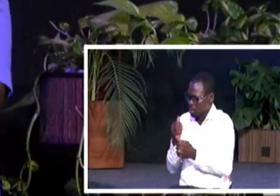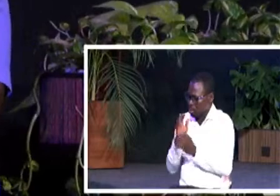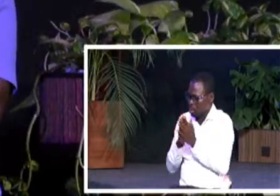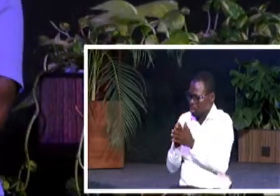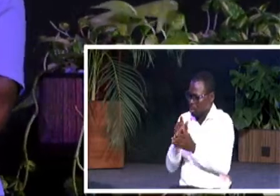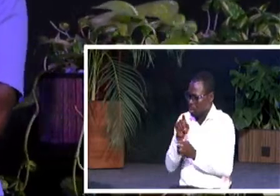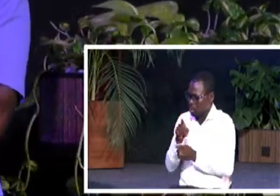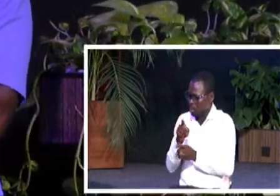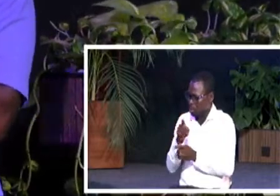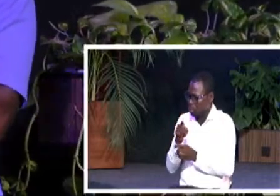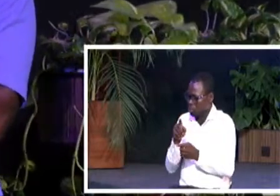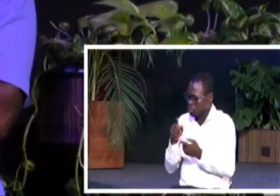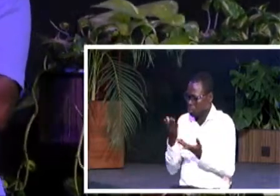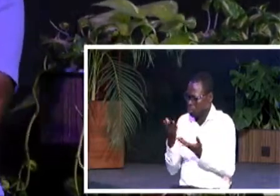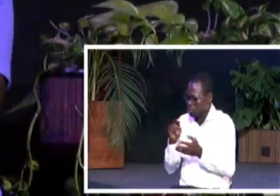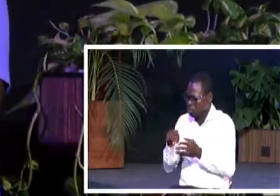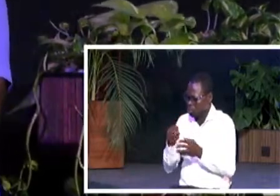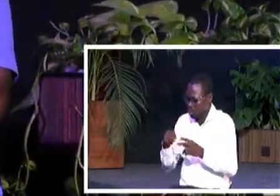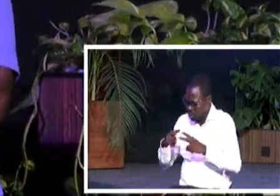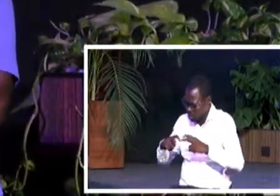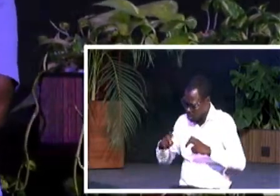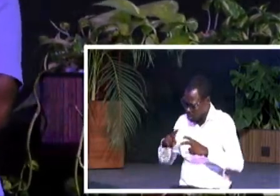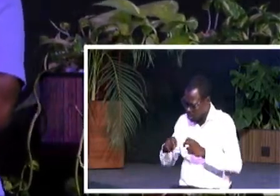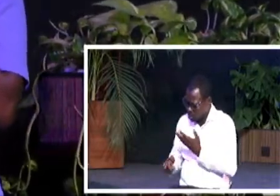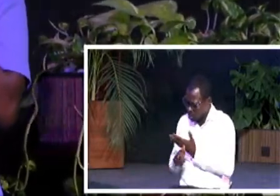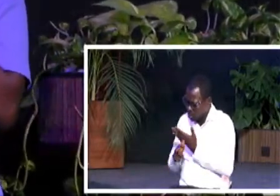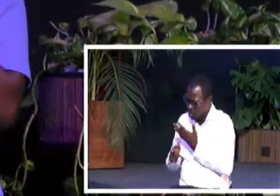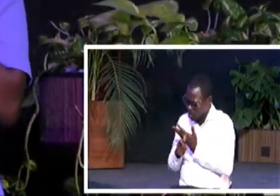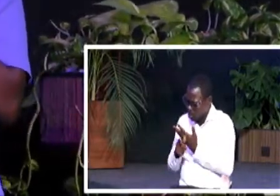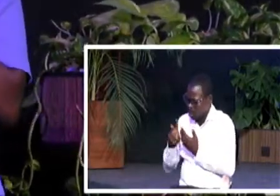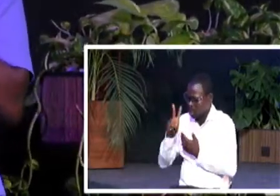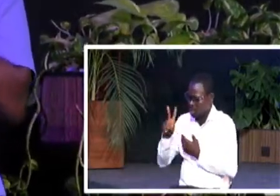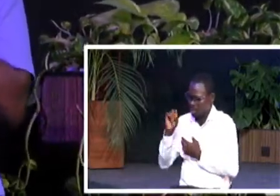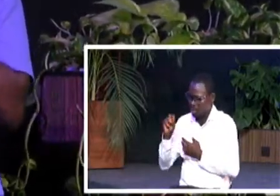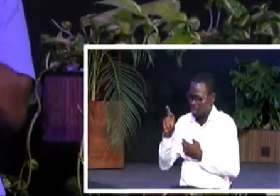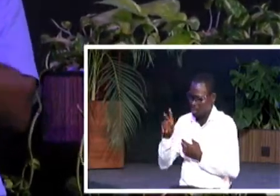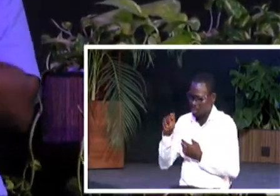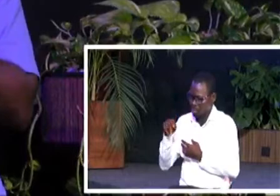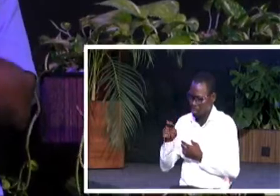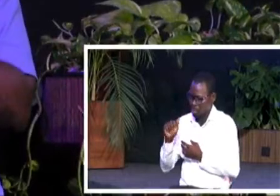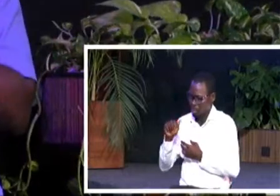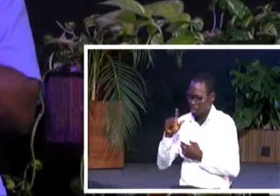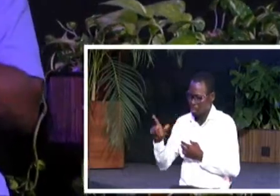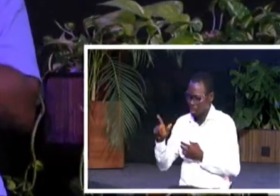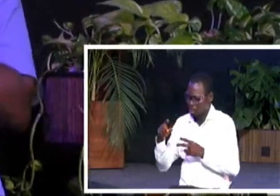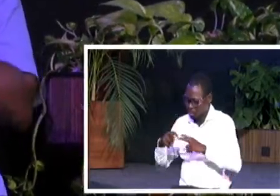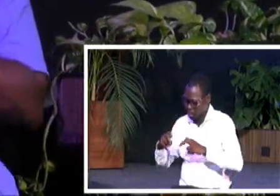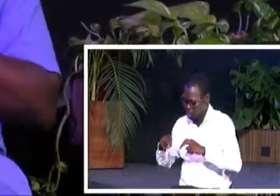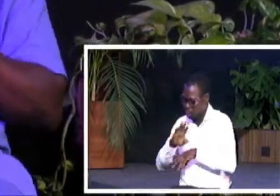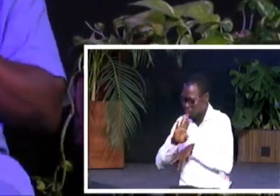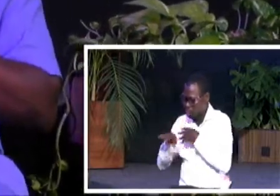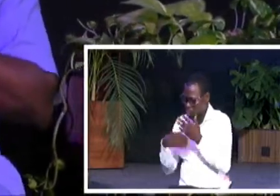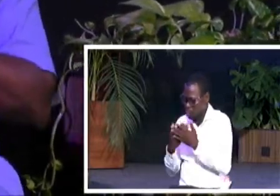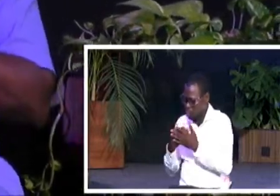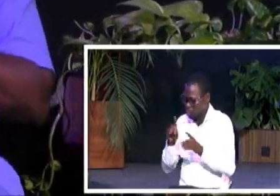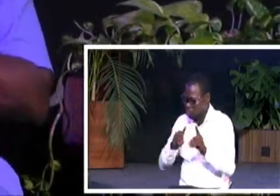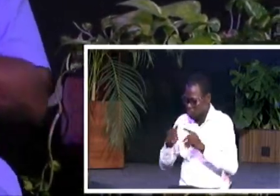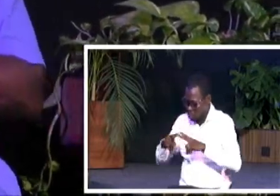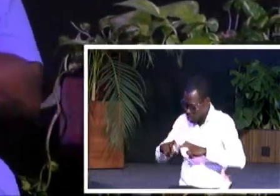your research assistant than just a virtual assistant. So all those people doing research and analysis and the